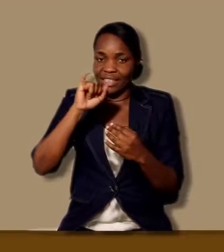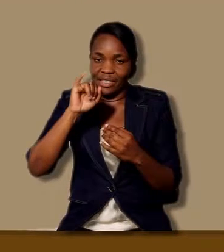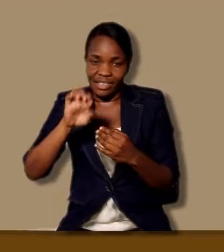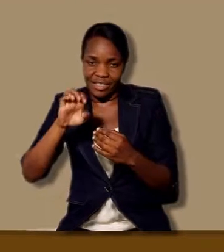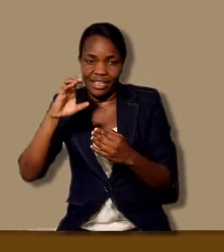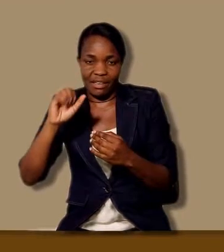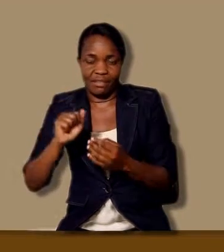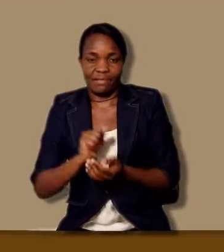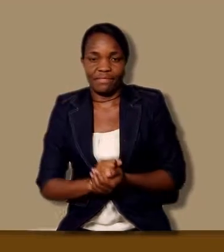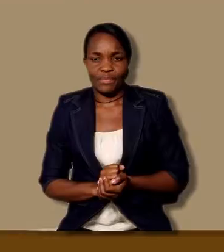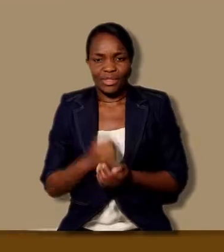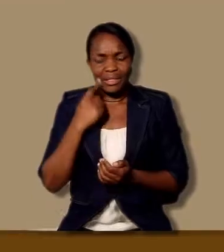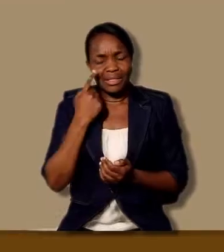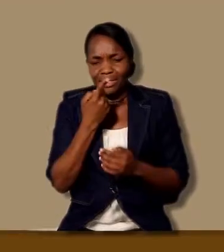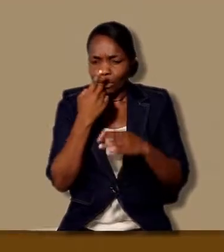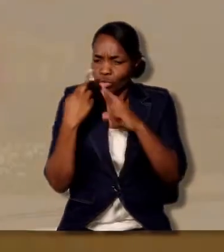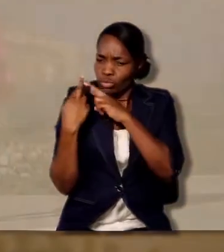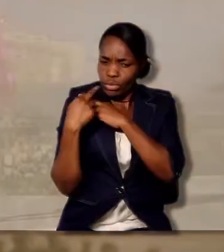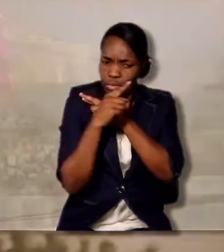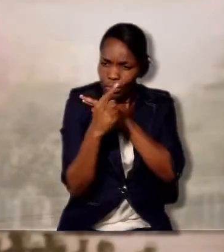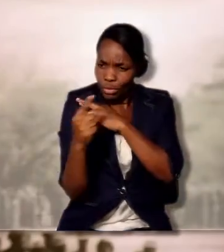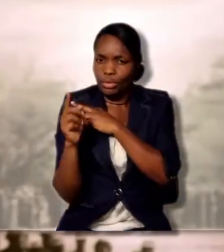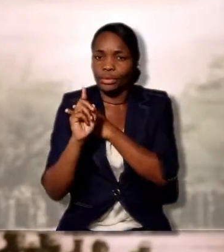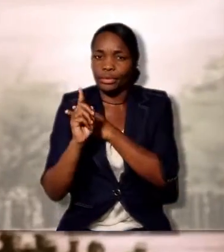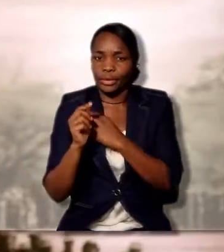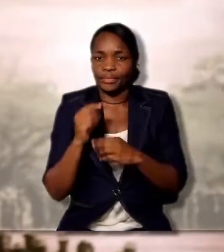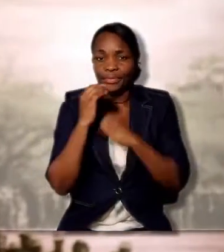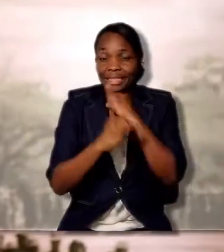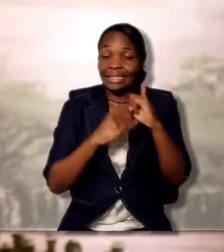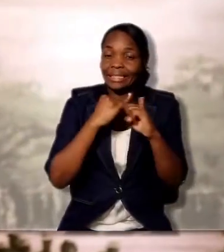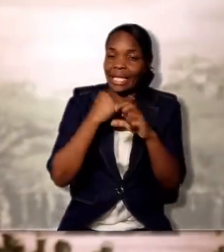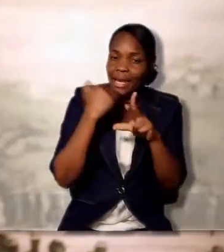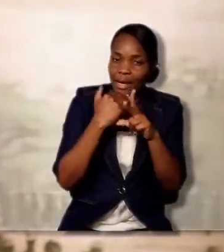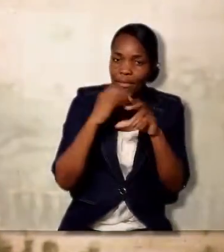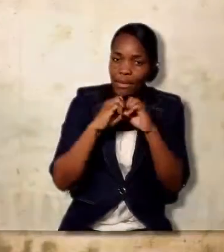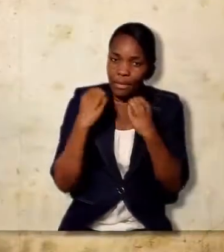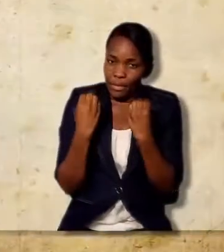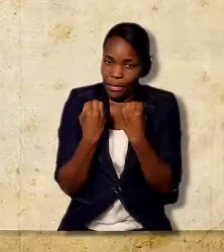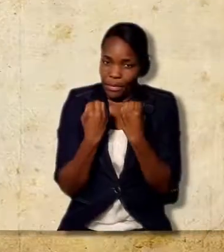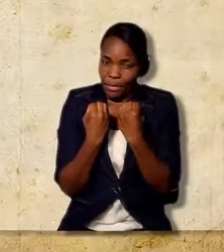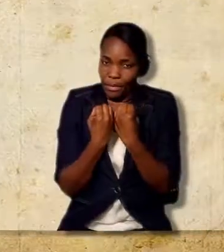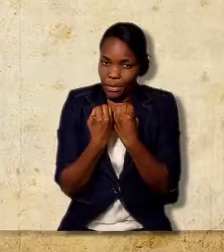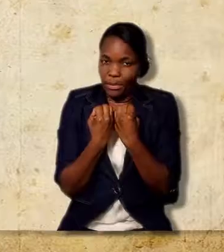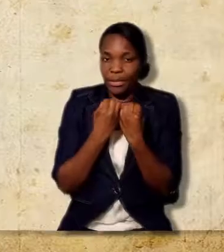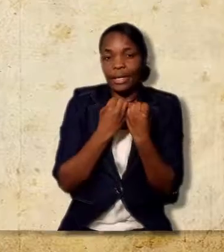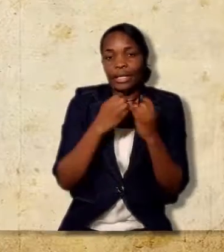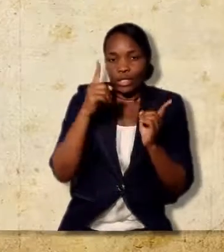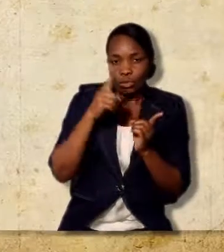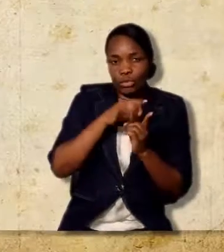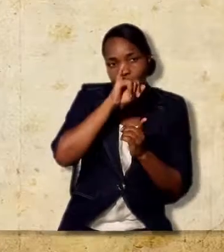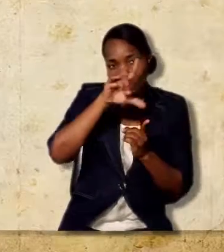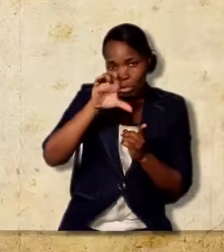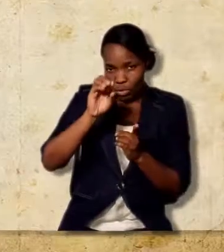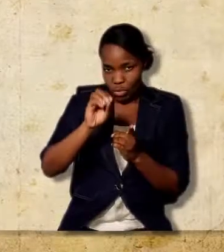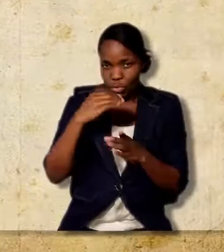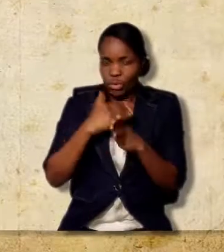IAEA. Let's see what they do. The International Labour Organization, abbreviated